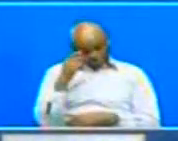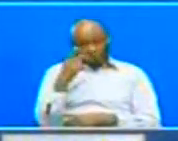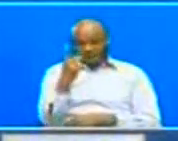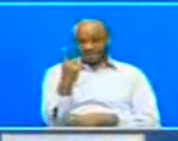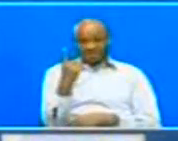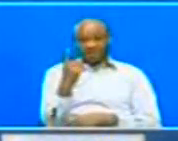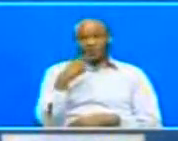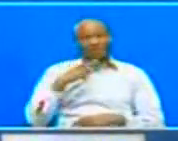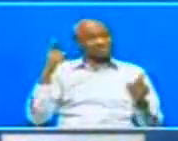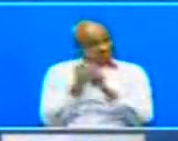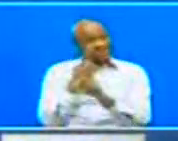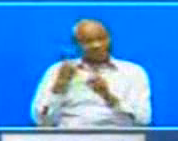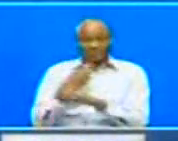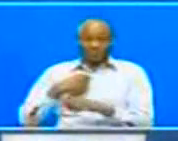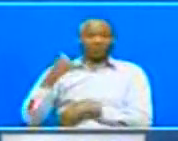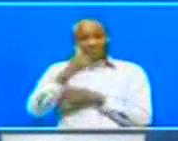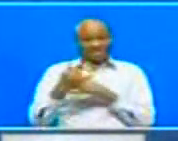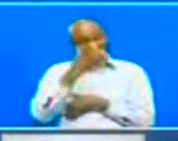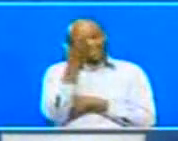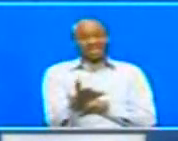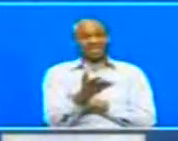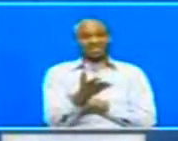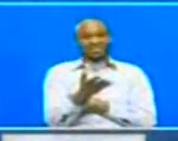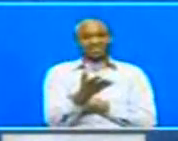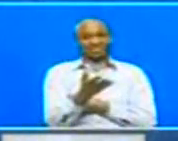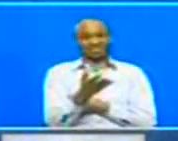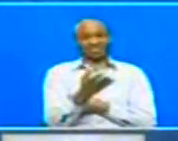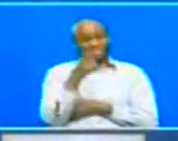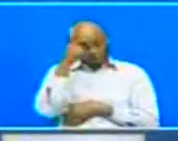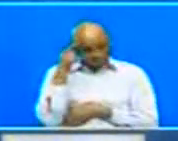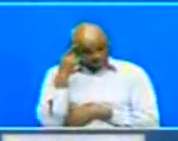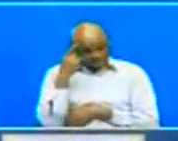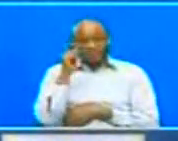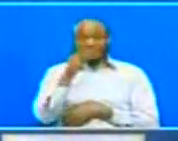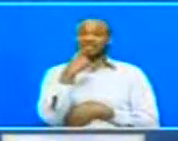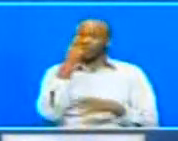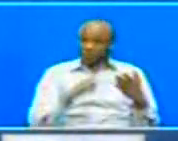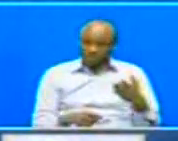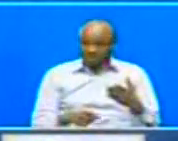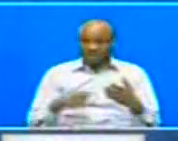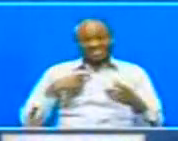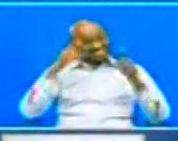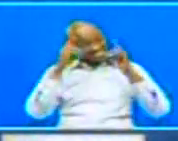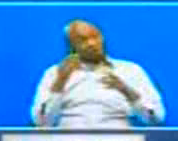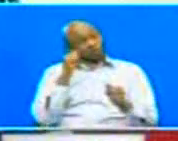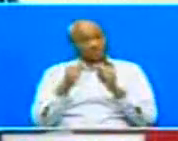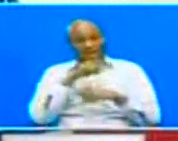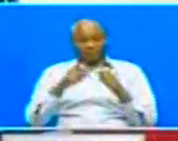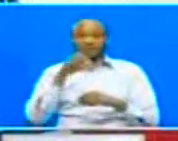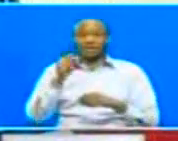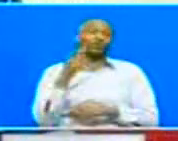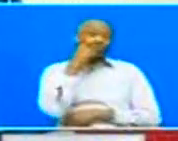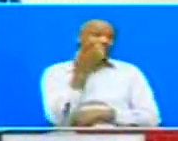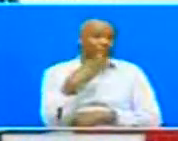reasons. One, there are different nationalities that we are not seem to be blaming. Mm-hmm. Because we should be able to say, what is the decision you're going to take about